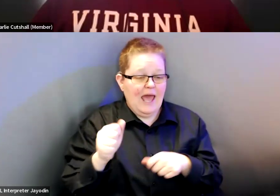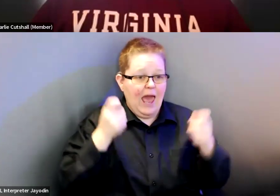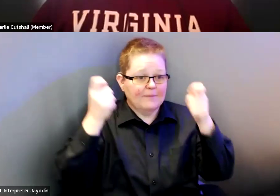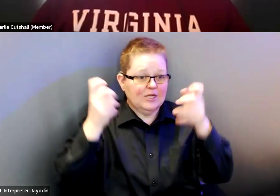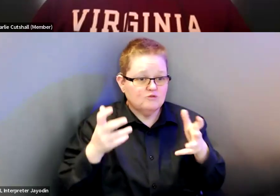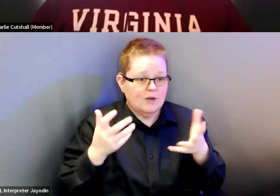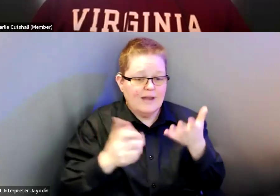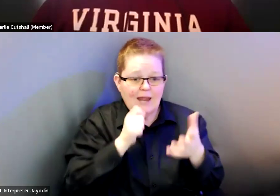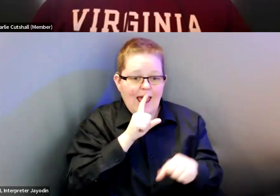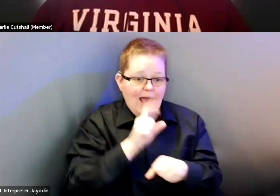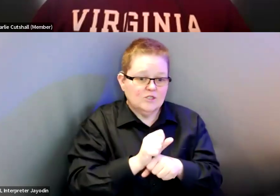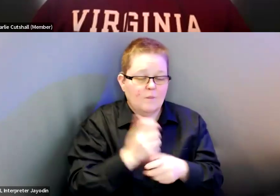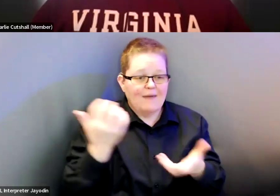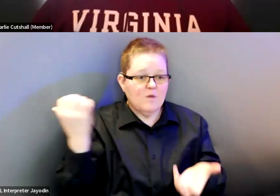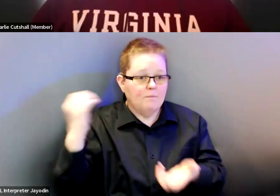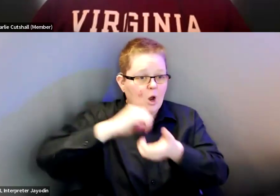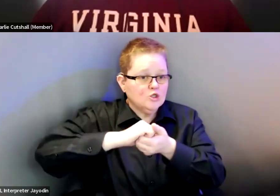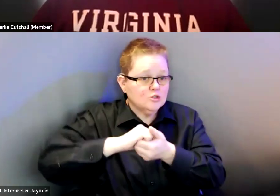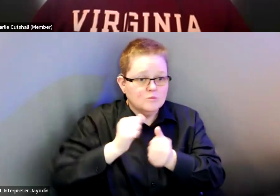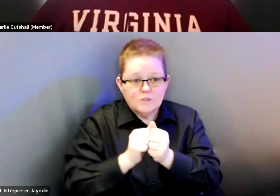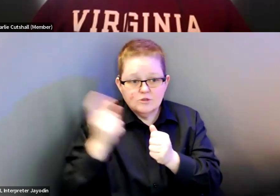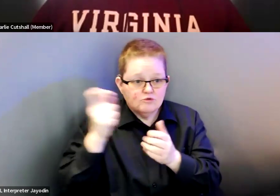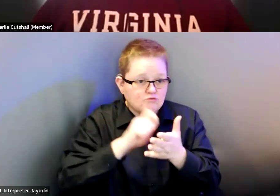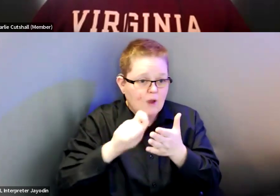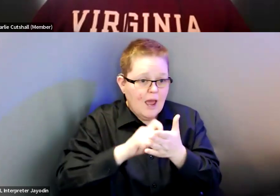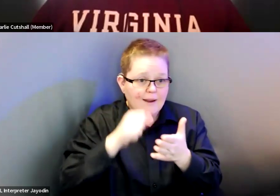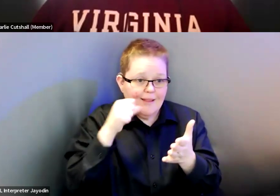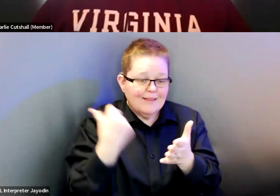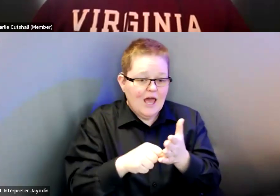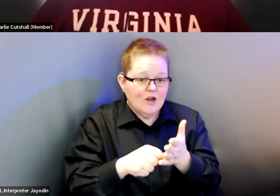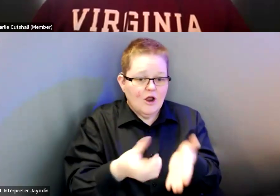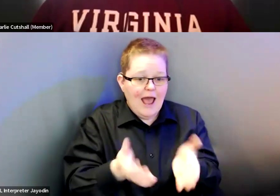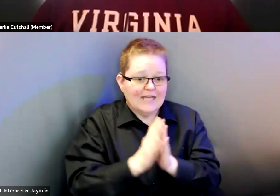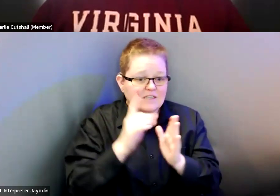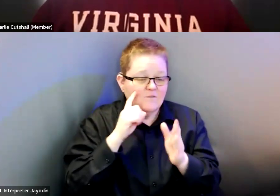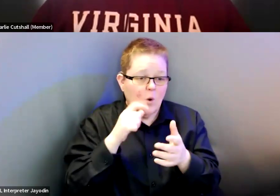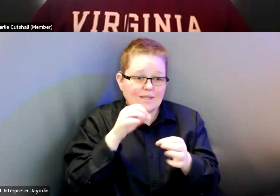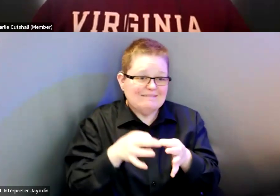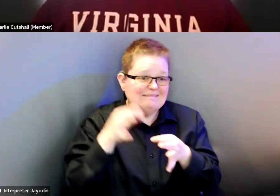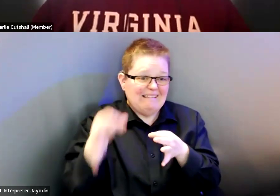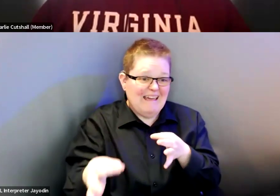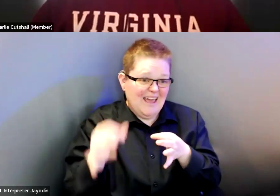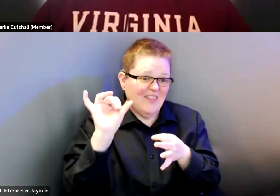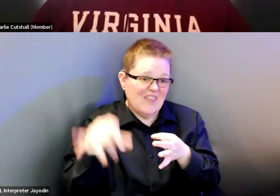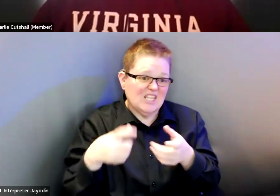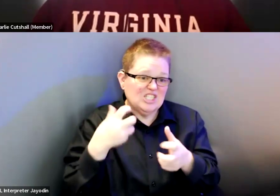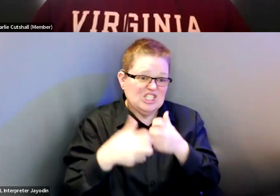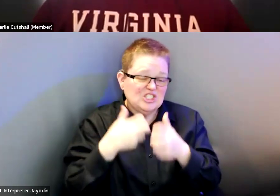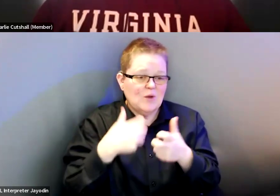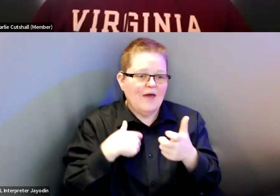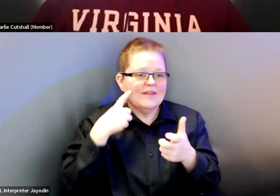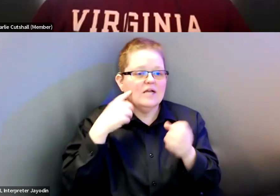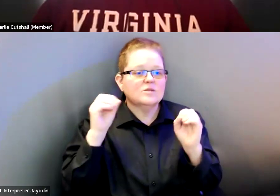a partner with to write a letter asking for the delay, which is an issue. And I think that there's more political cover